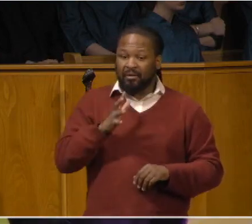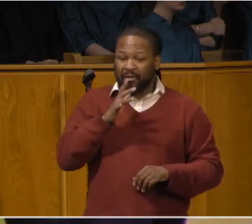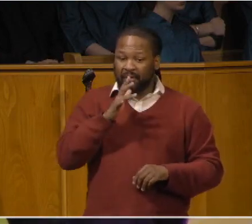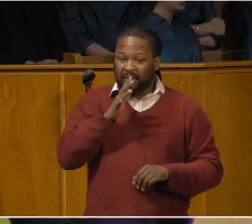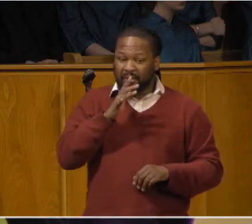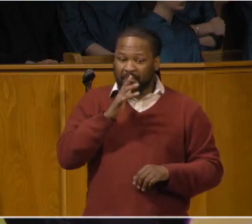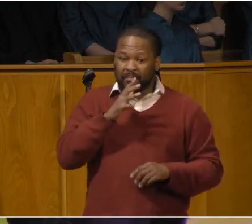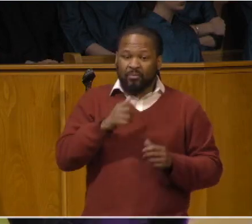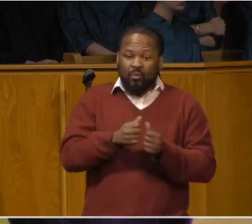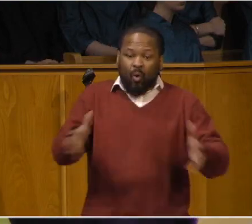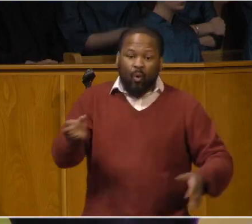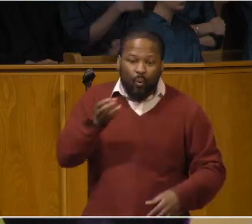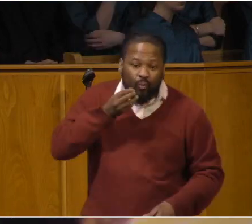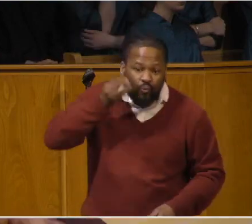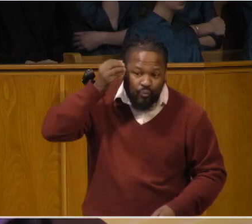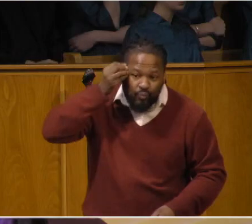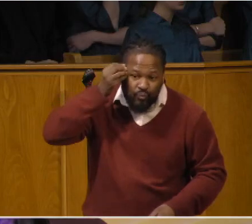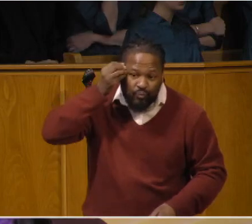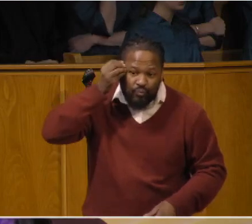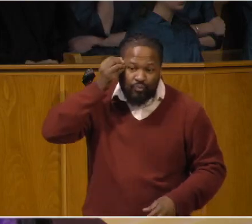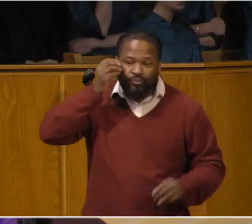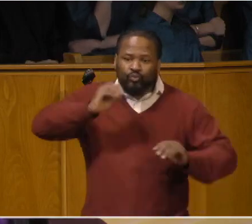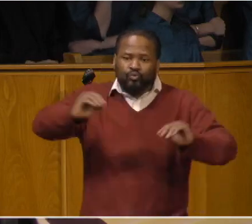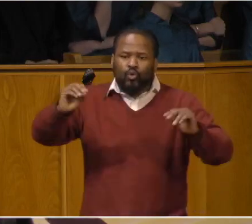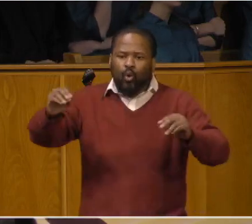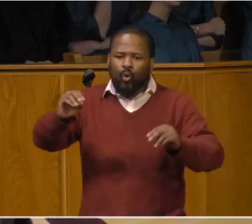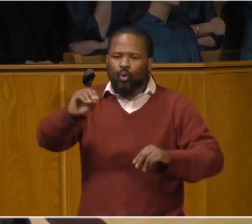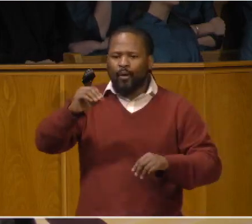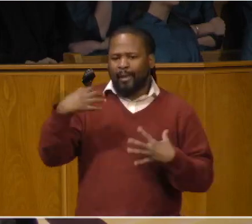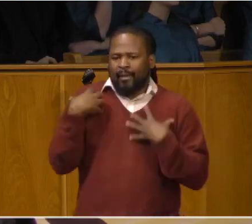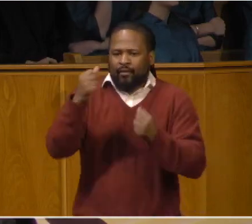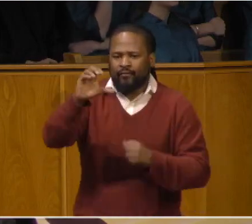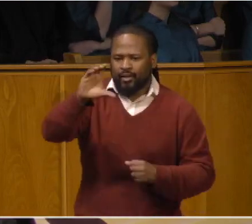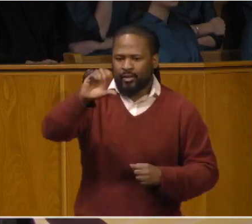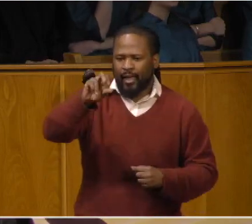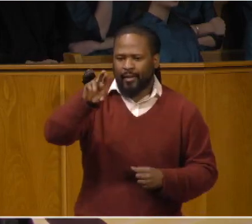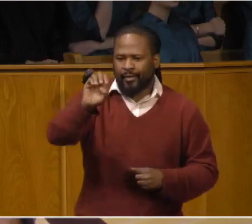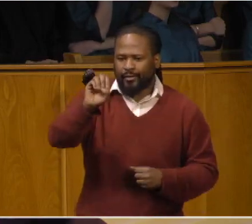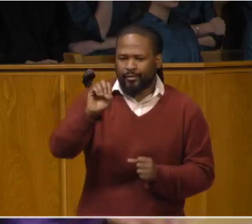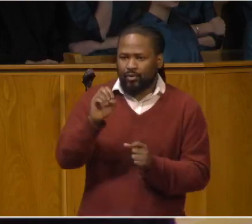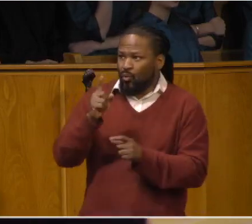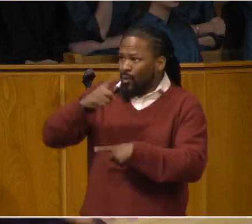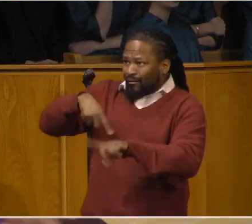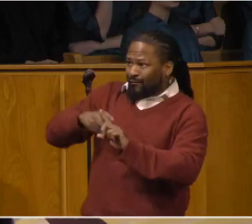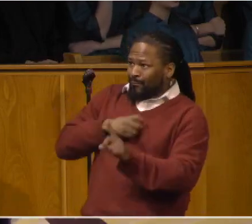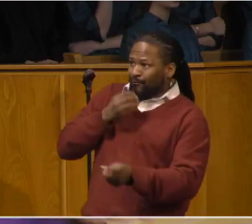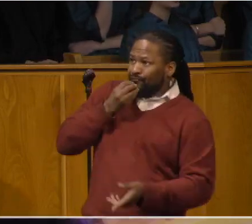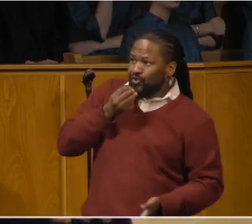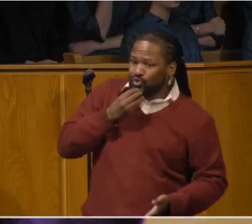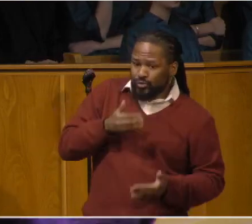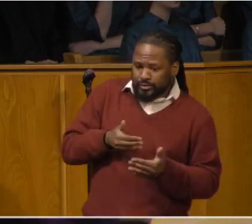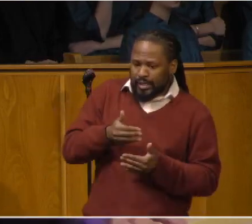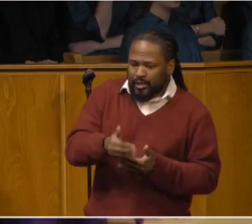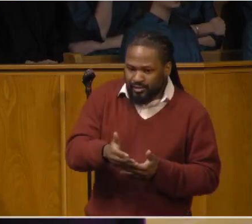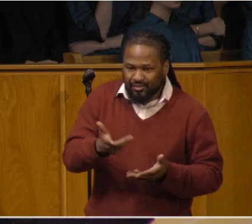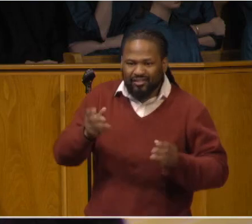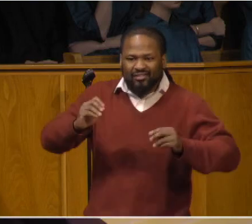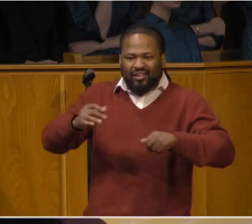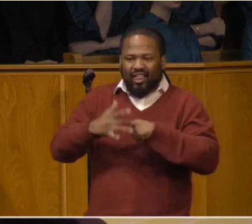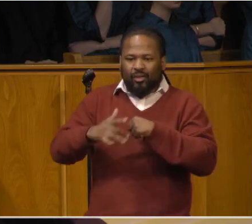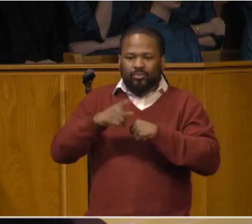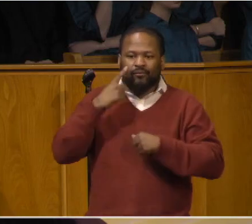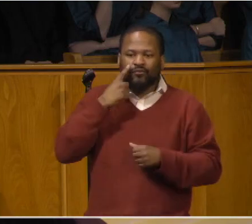Not knowing where their next meal would come from after the little bit of groceries are gone, and not eligible for food stamps because she is not a citizen